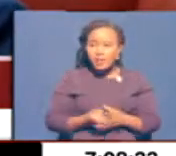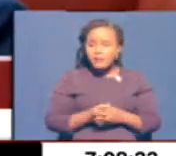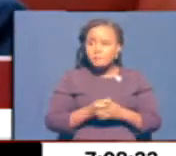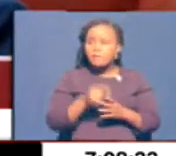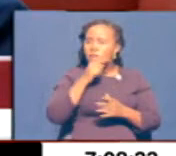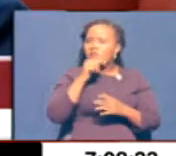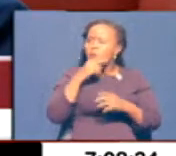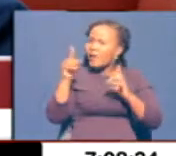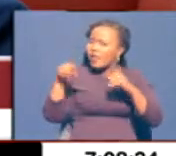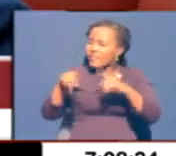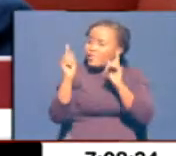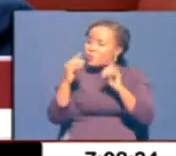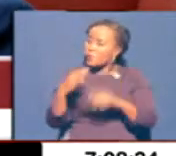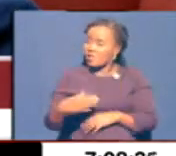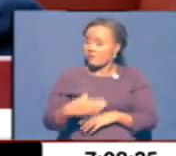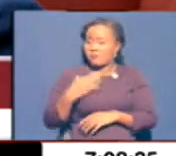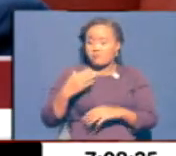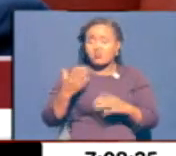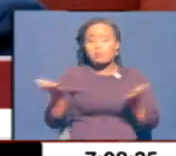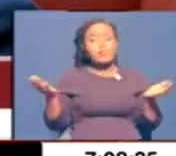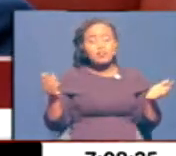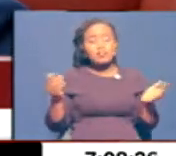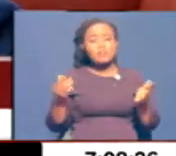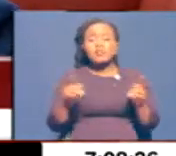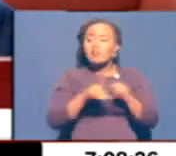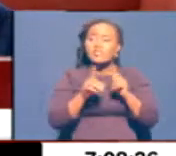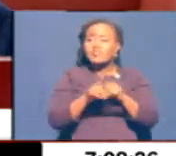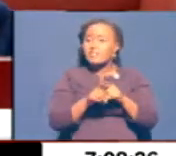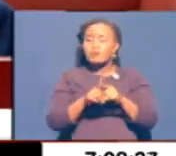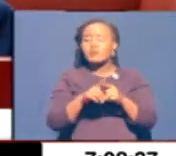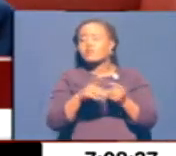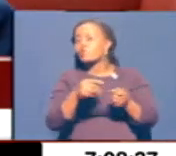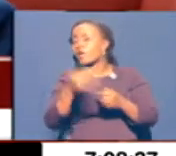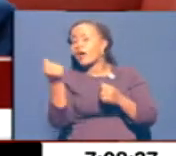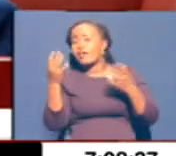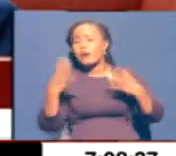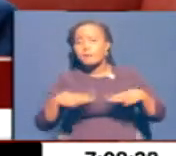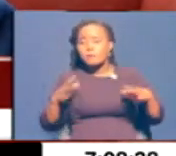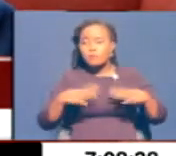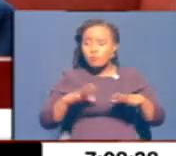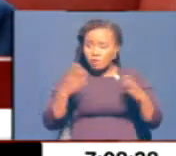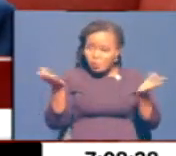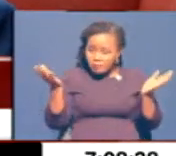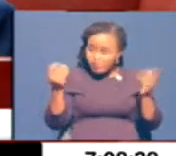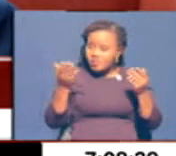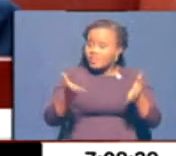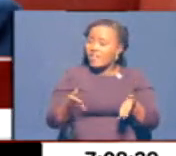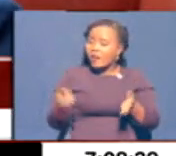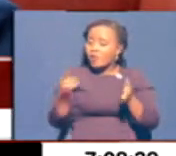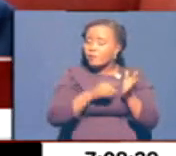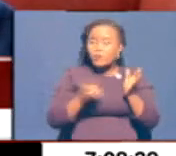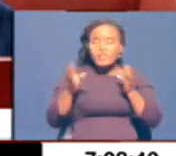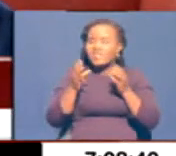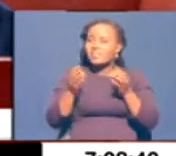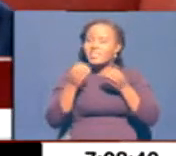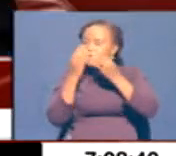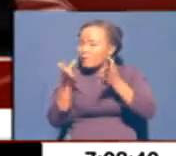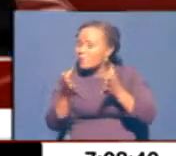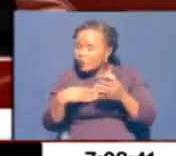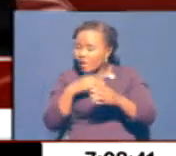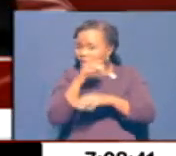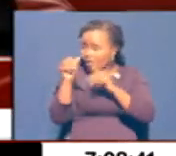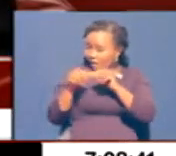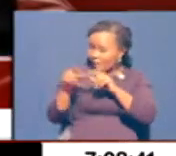us, like as he was to everyone else. So we had nothing to say about him because we do not know